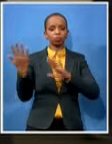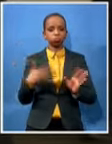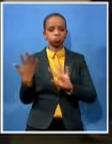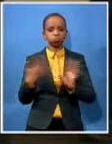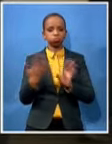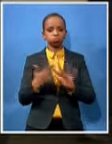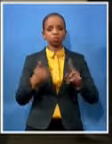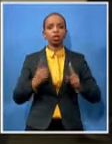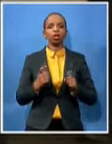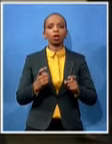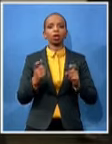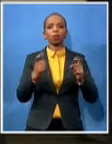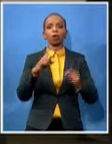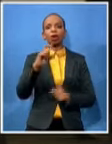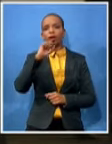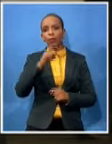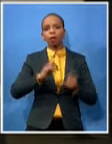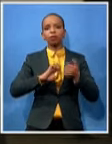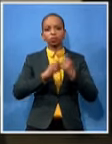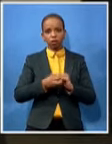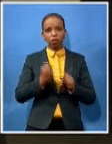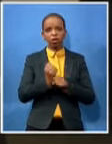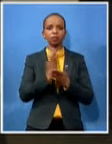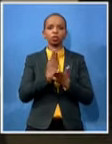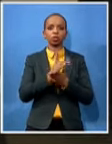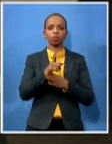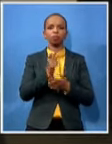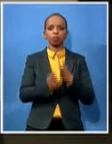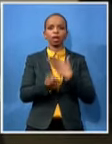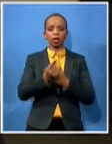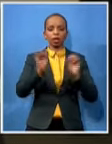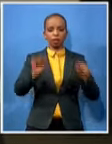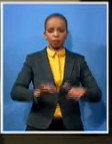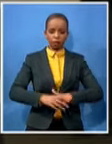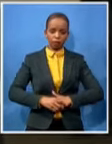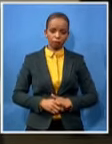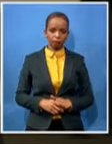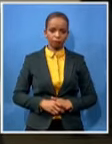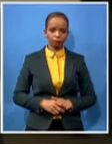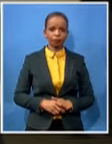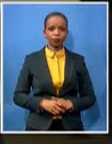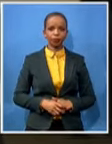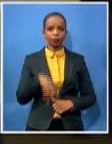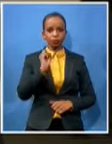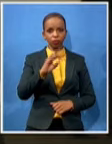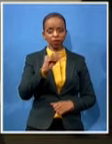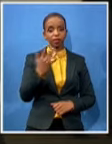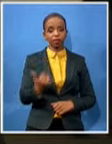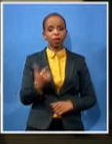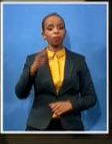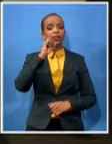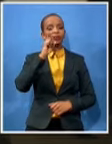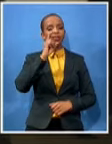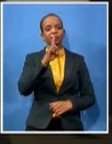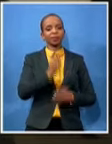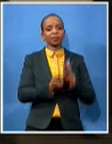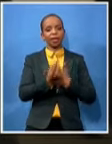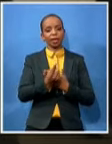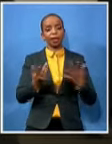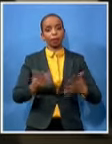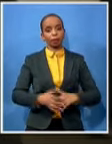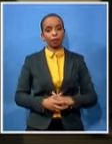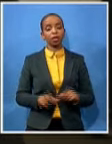we're gonna be in touch and see what's happening. But I'm glad that this one is moved,